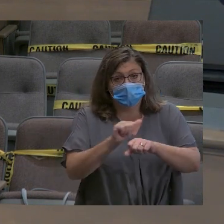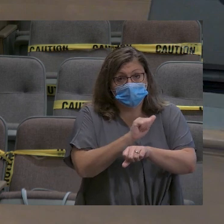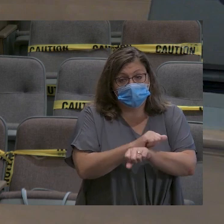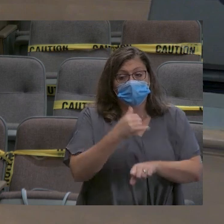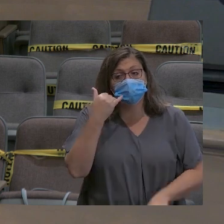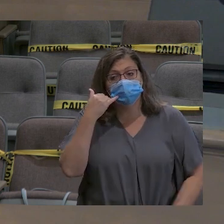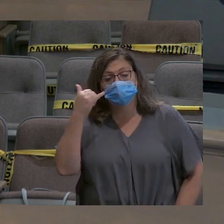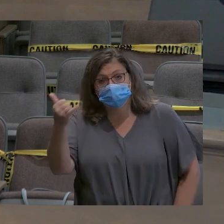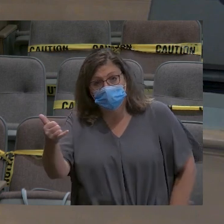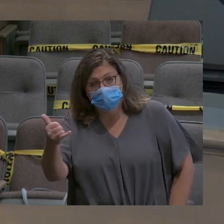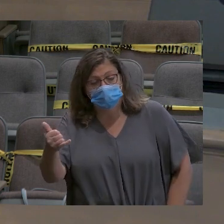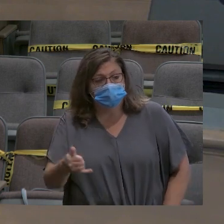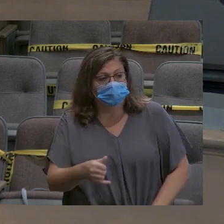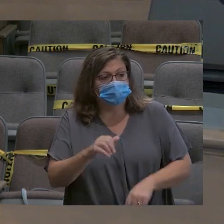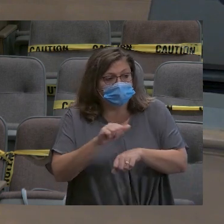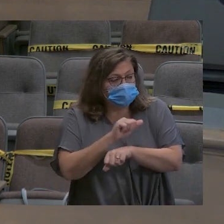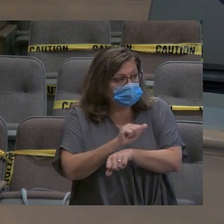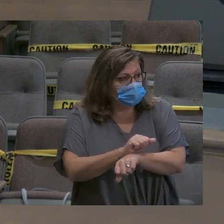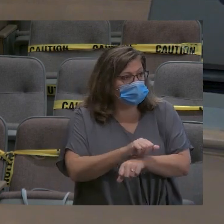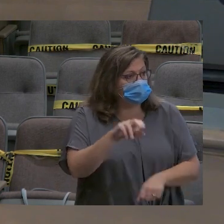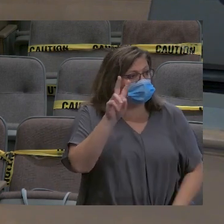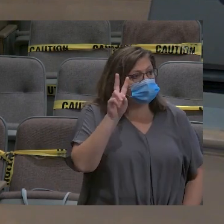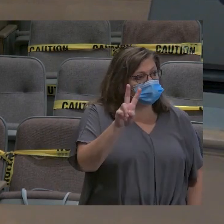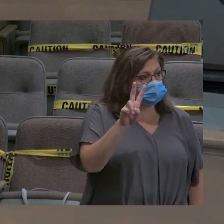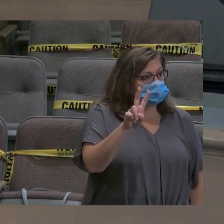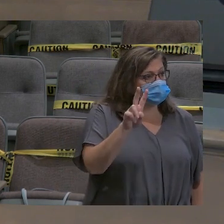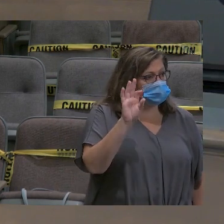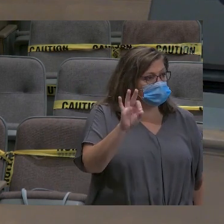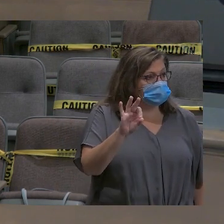call if you want to make an appointment. The number is